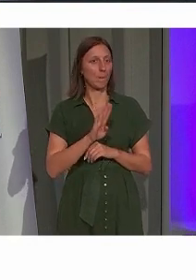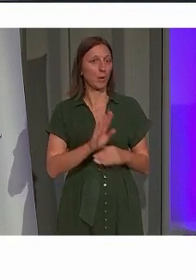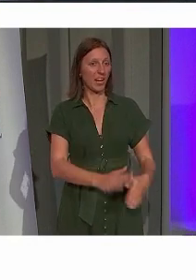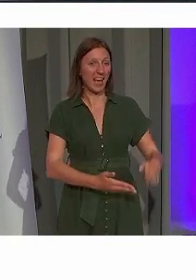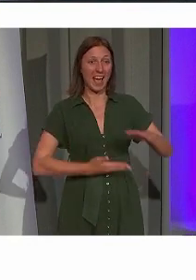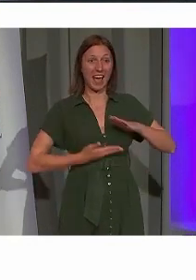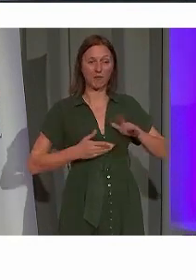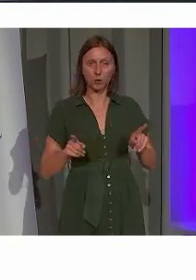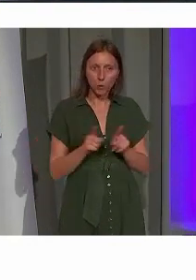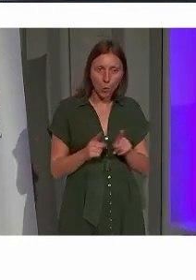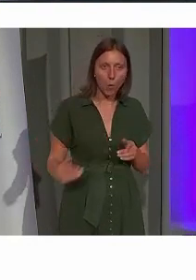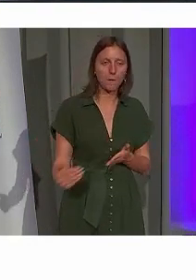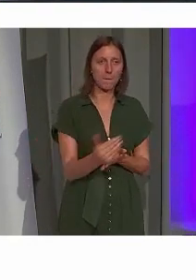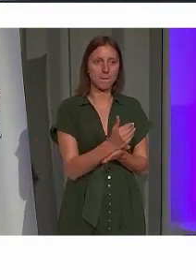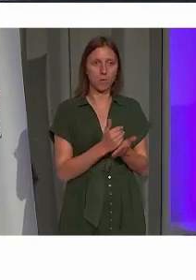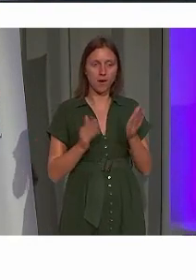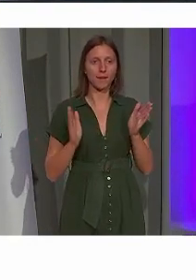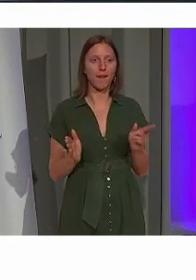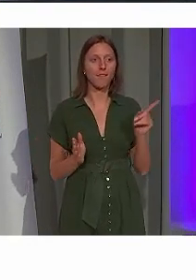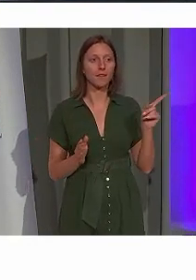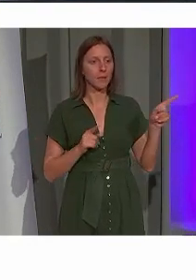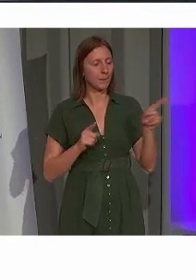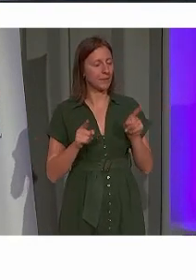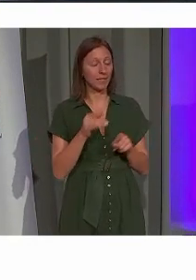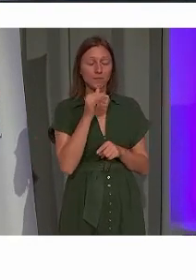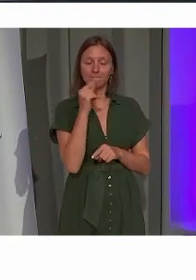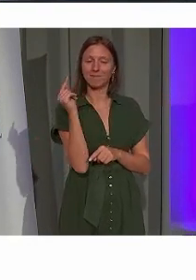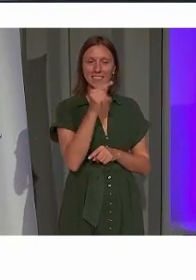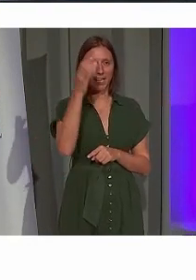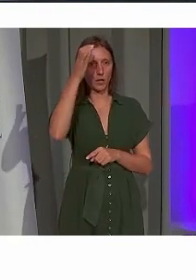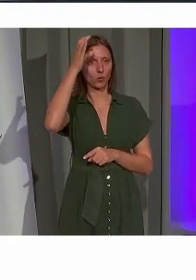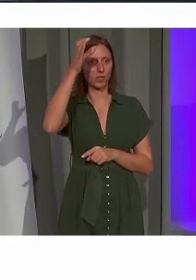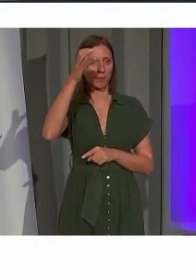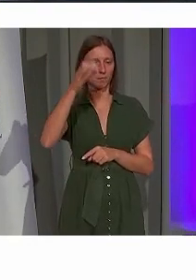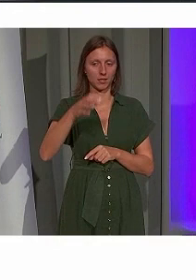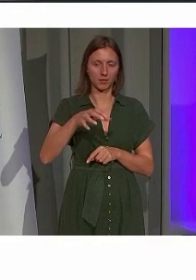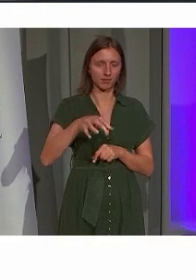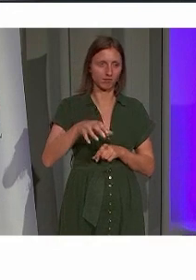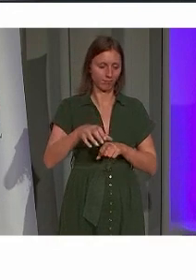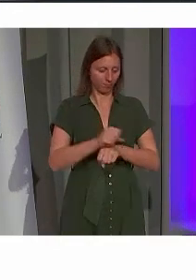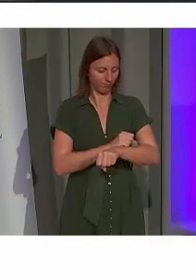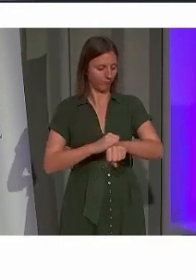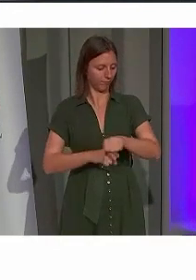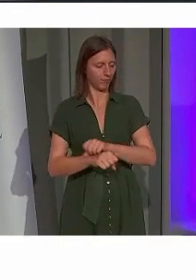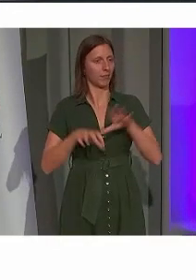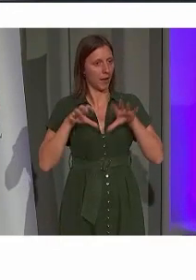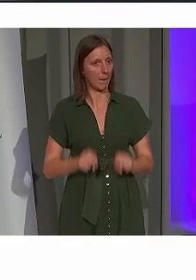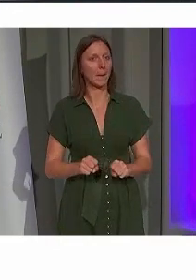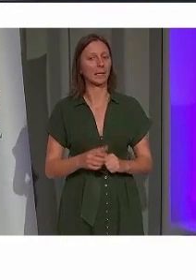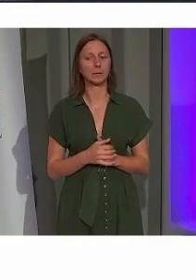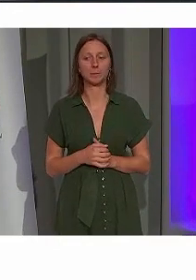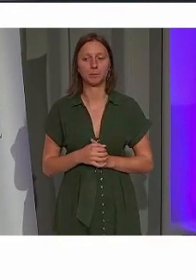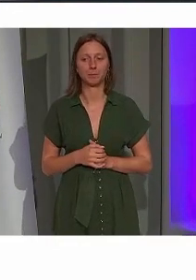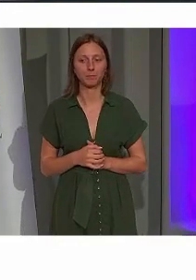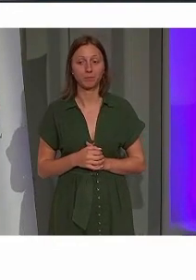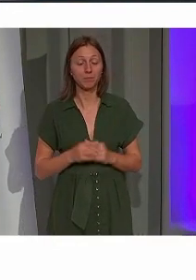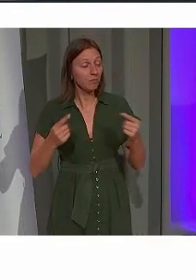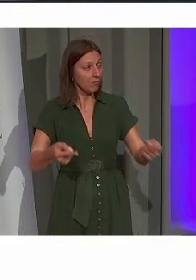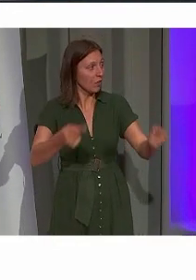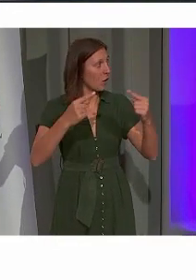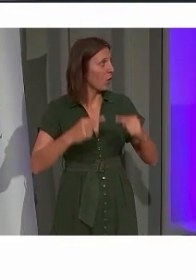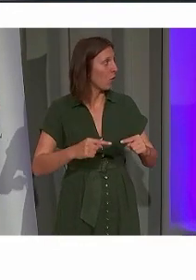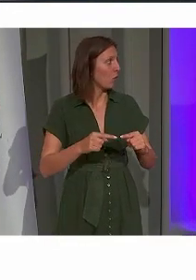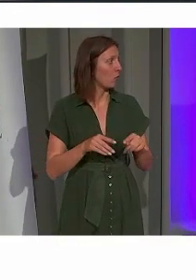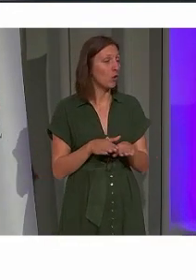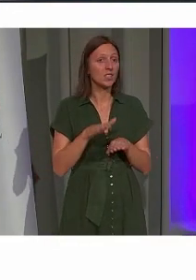of Bruges as a cultural heritage site is also there. So then we thought, this is a concept we would